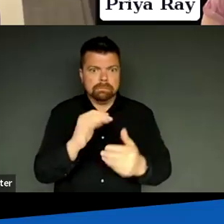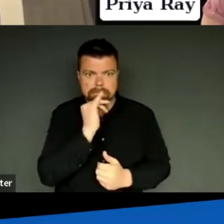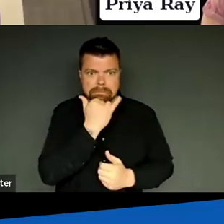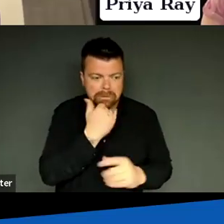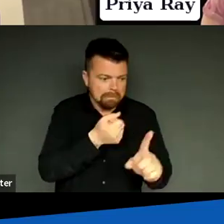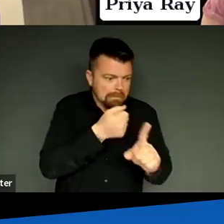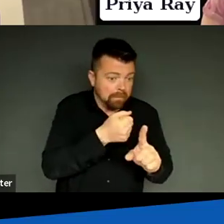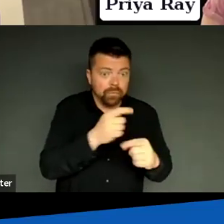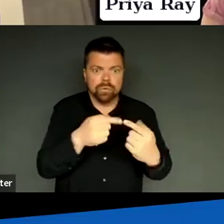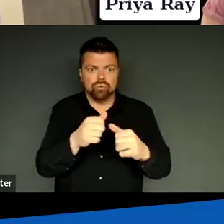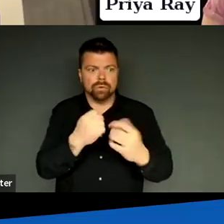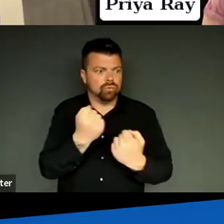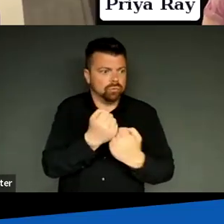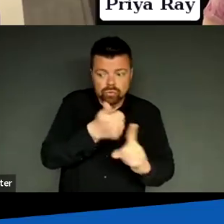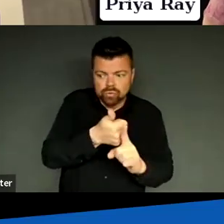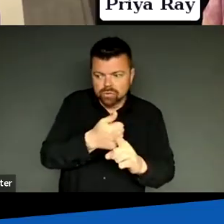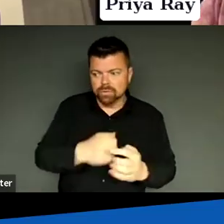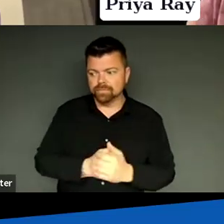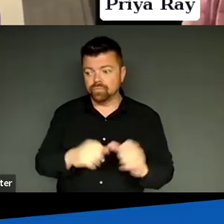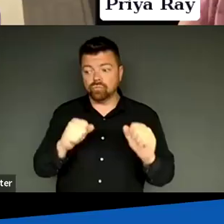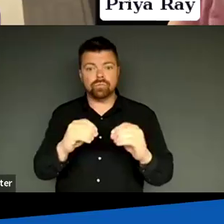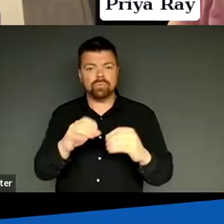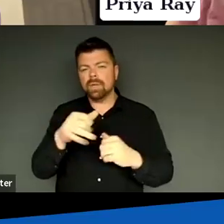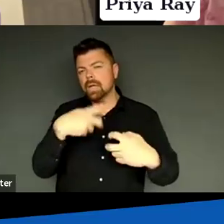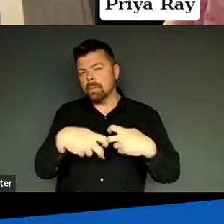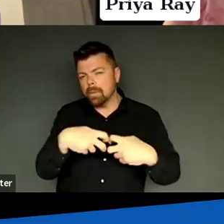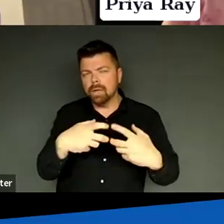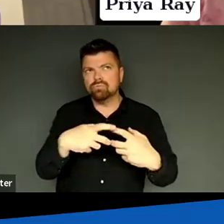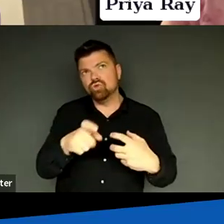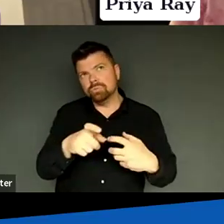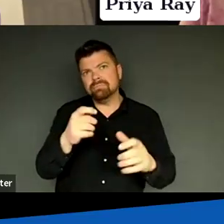to get with that problem. You should be able to get some equipment.